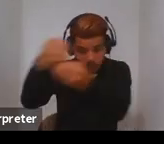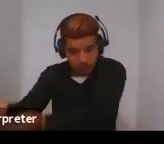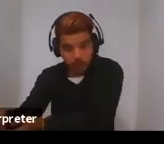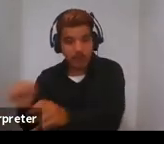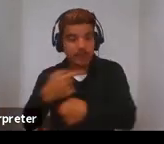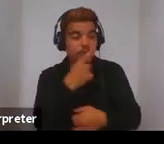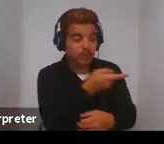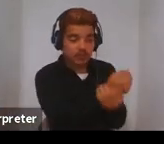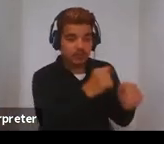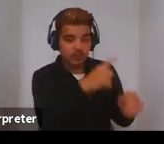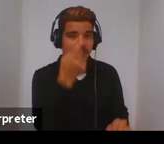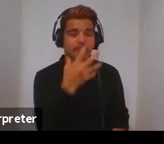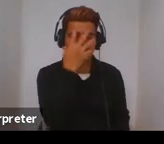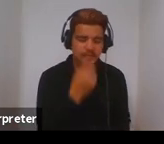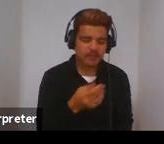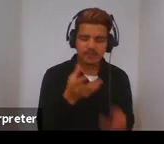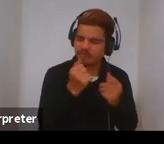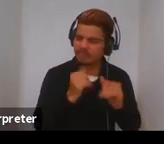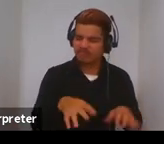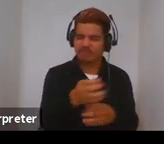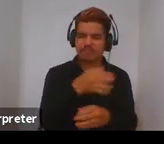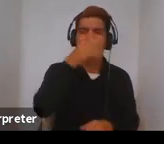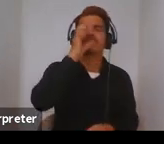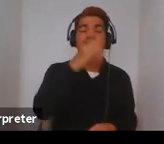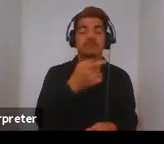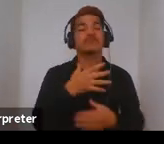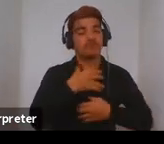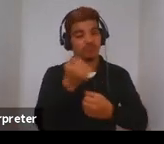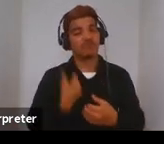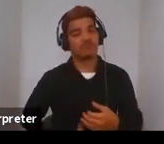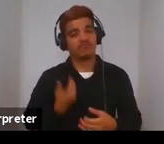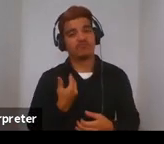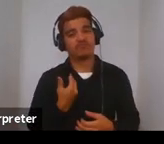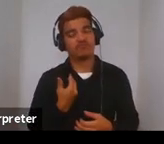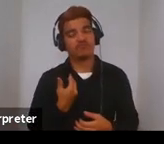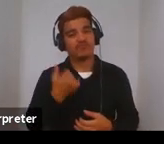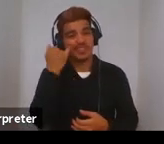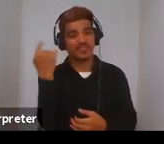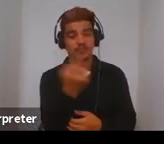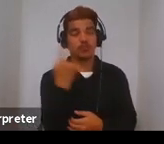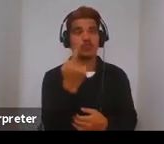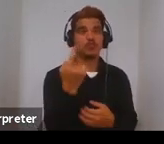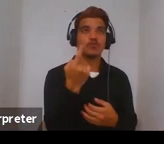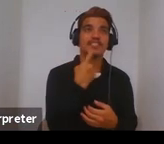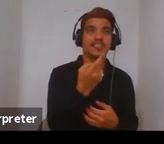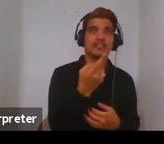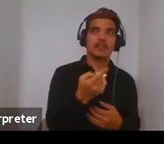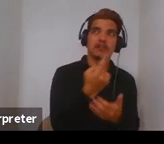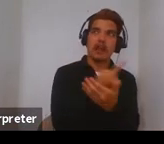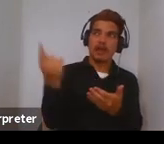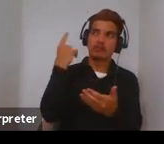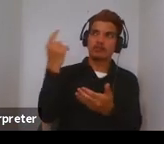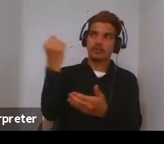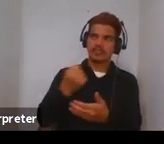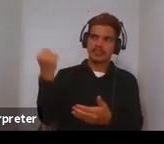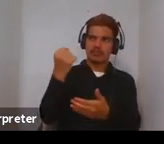because unconscious people don't want tea. Trust me on this. If someone said yes to tea around your house last Saturday, that doesn't